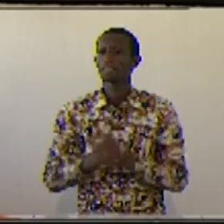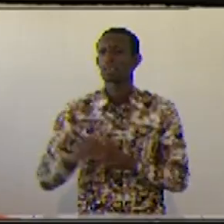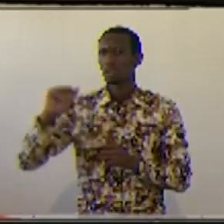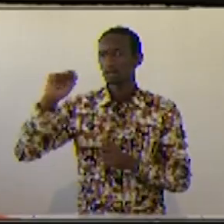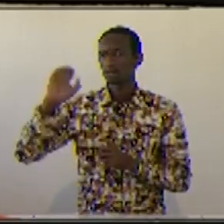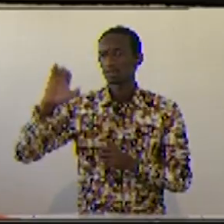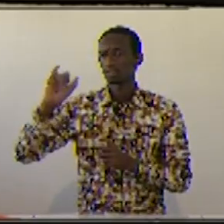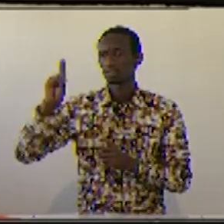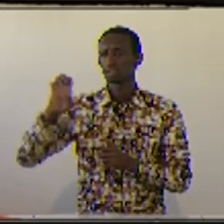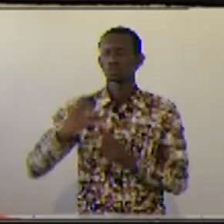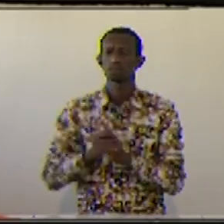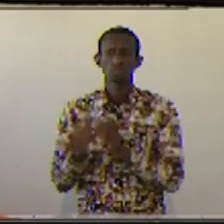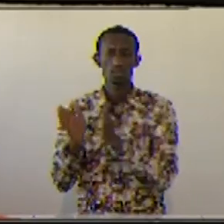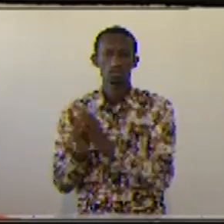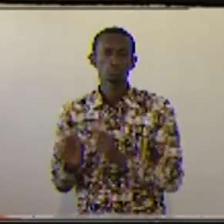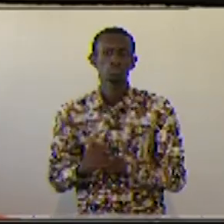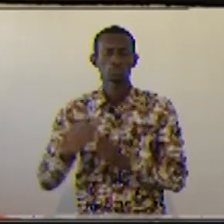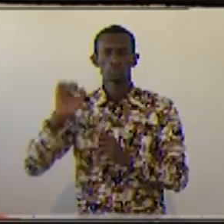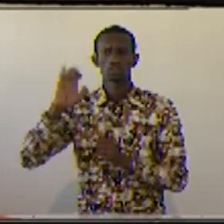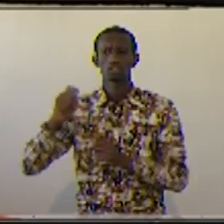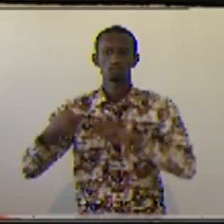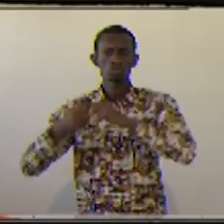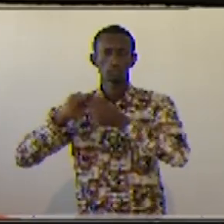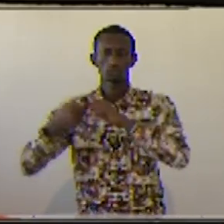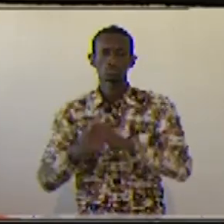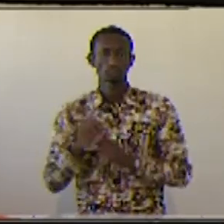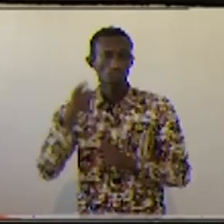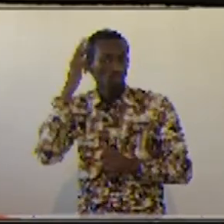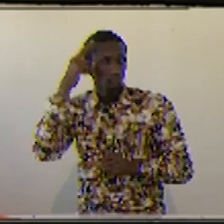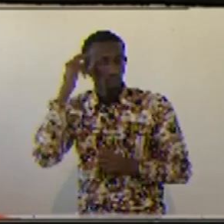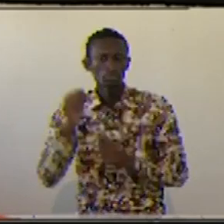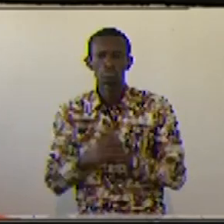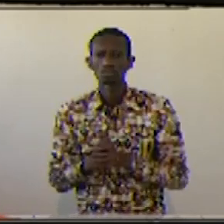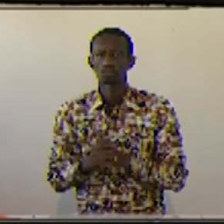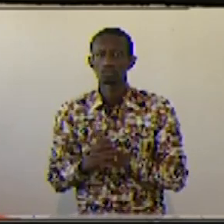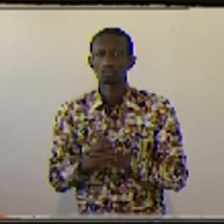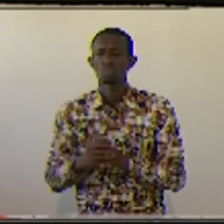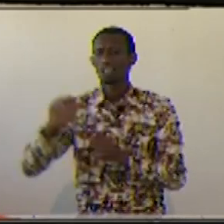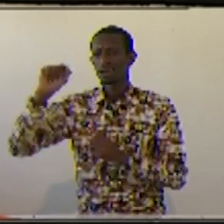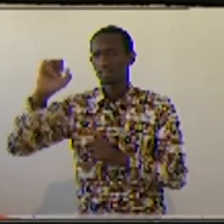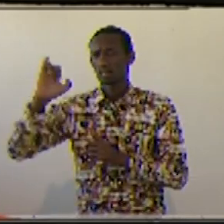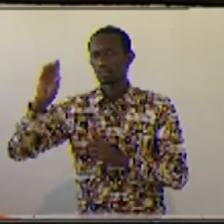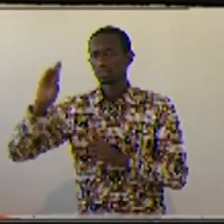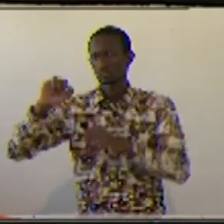the acids you remember that we can use and the active metals we can use.